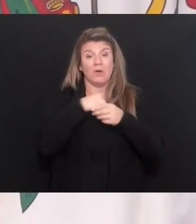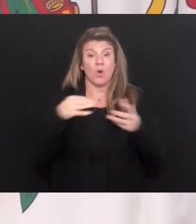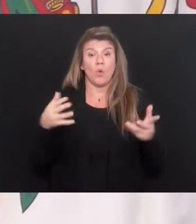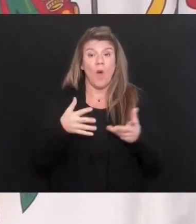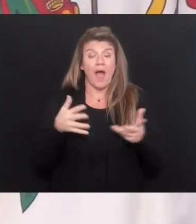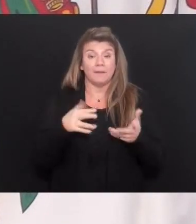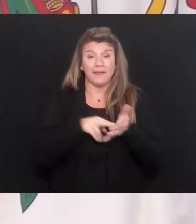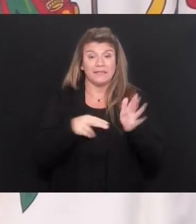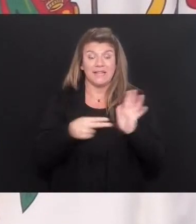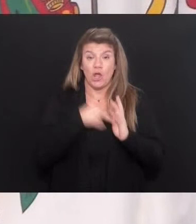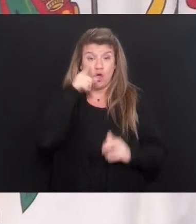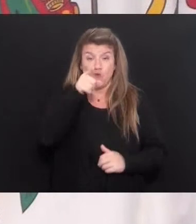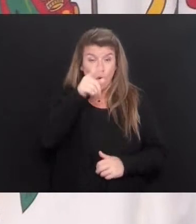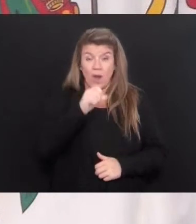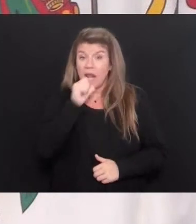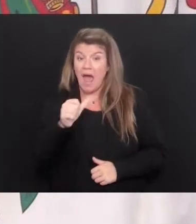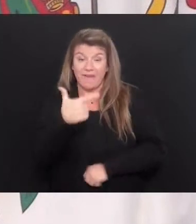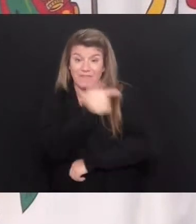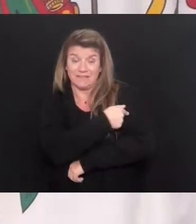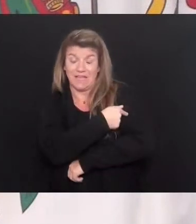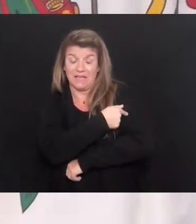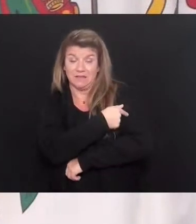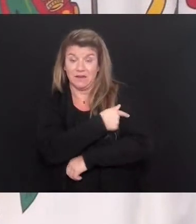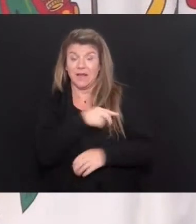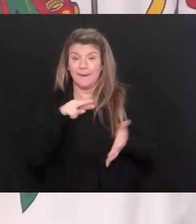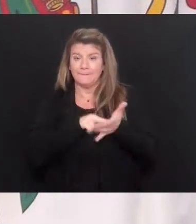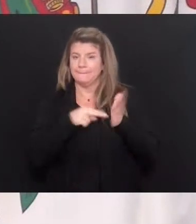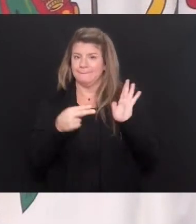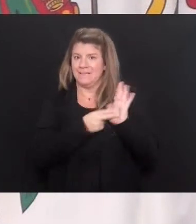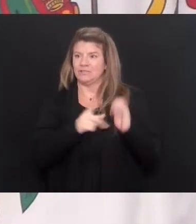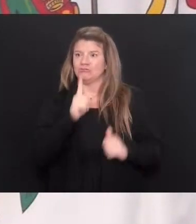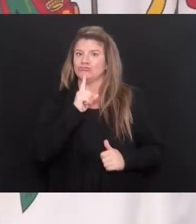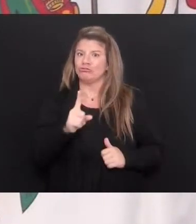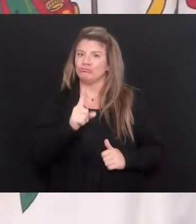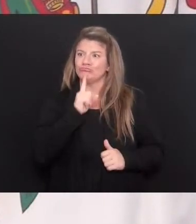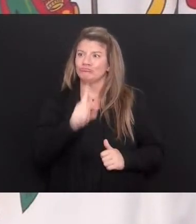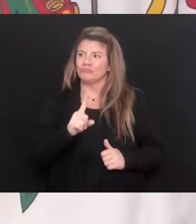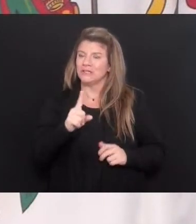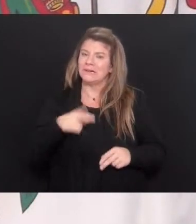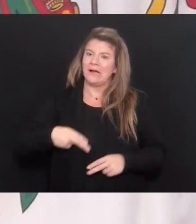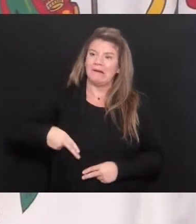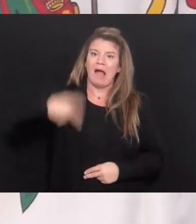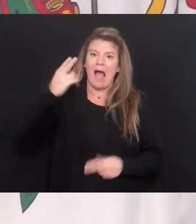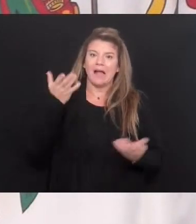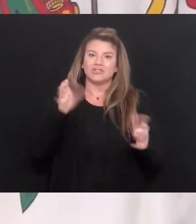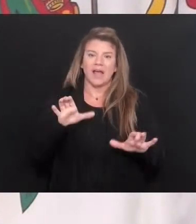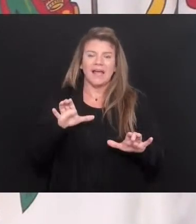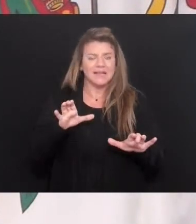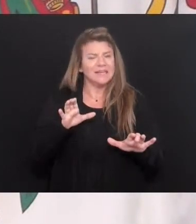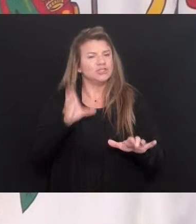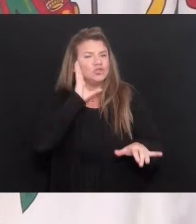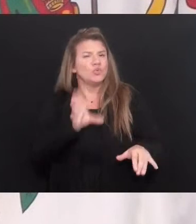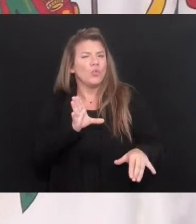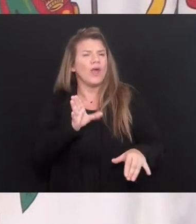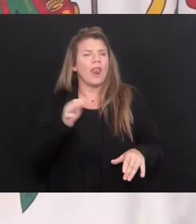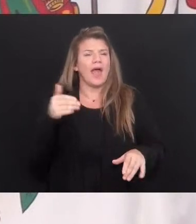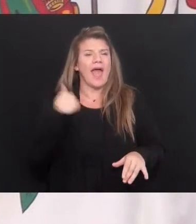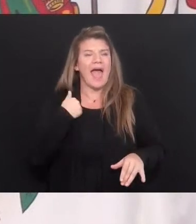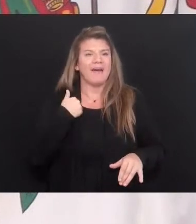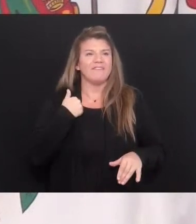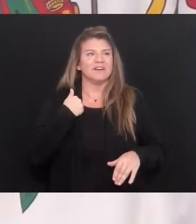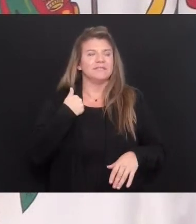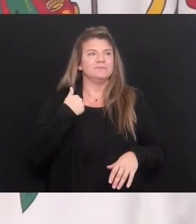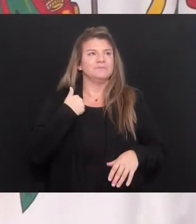vaccinated today, there's a really good chance, you know, that you're going to have at least